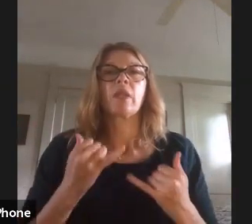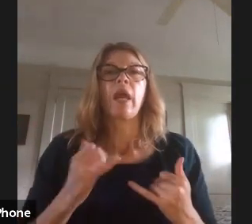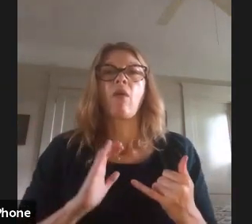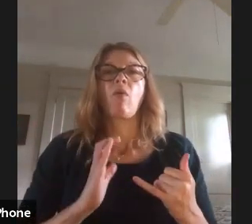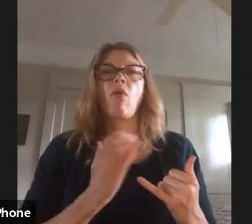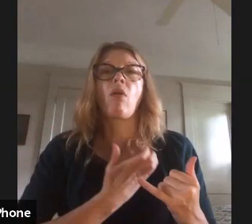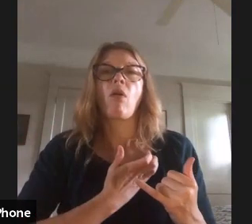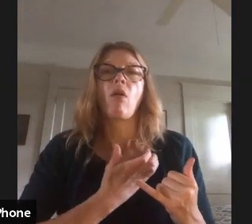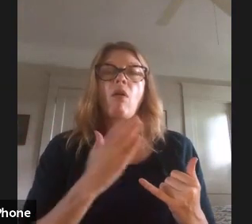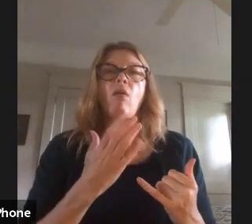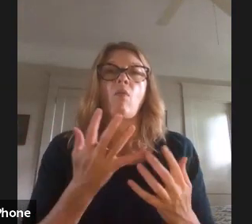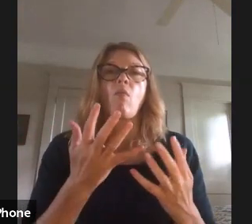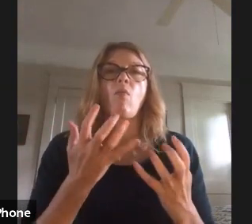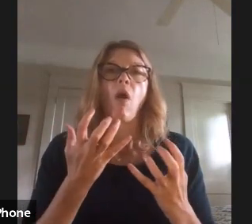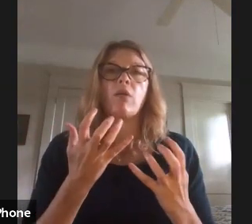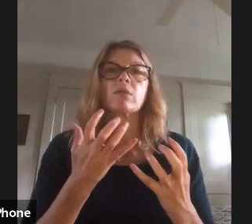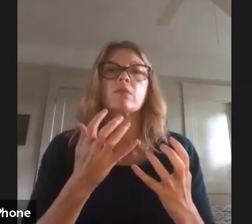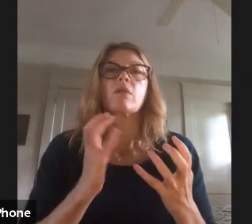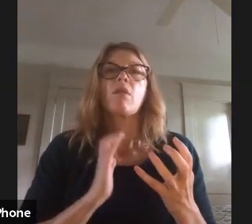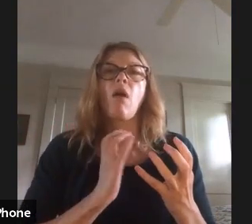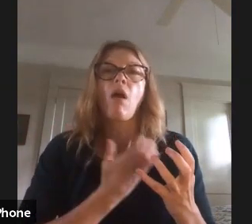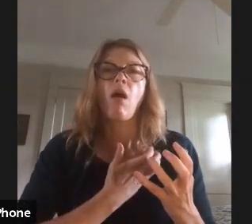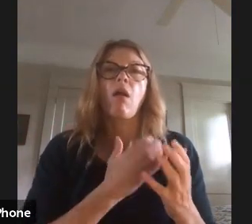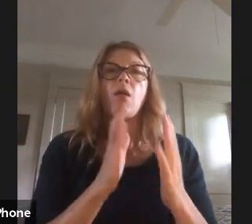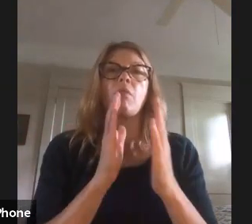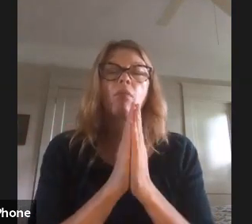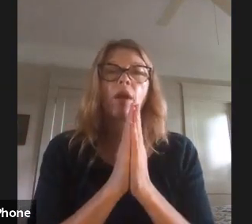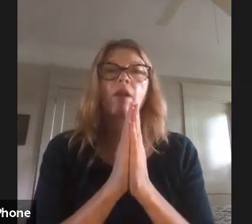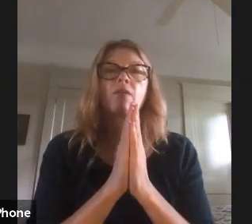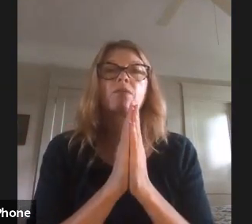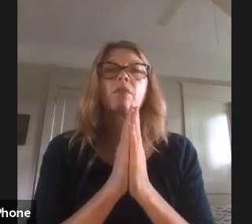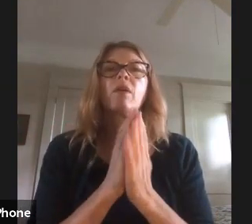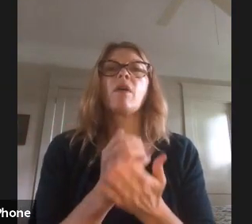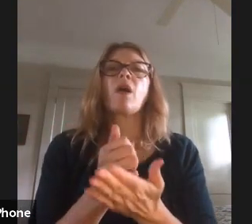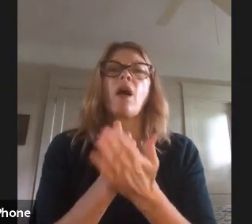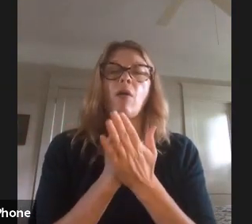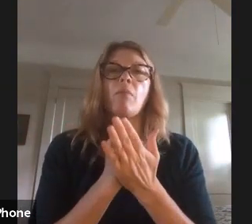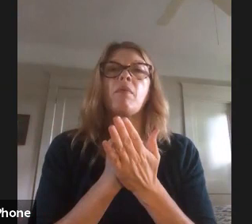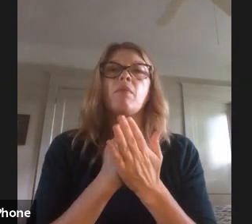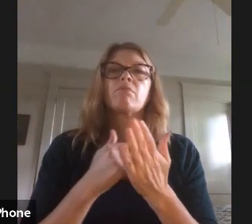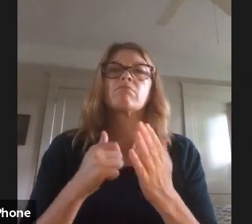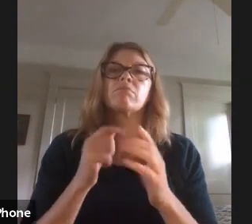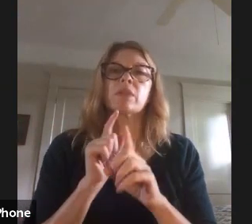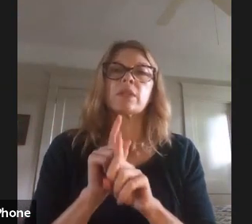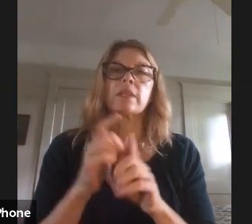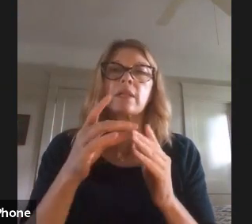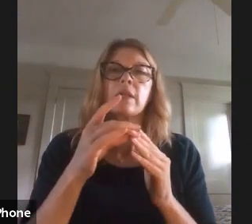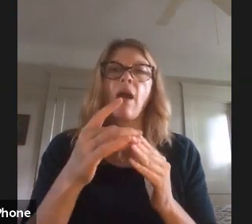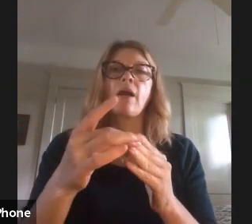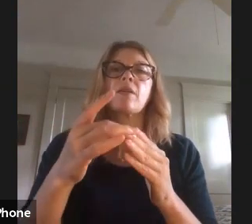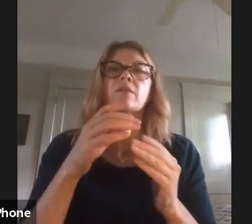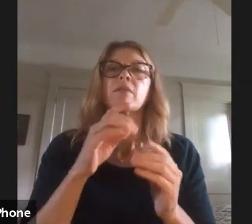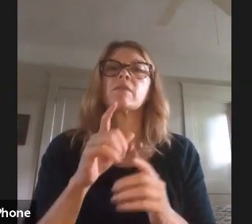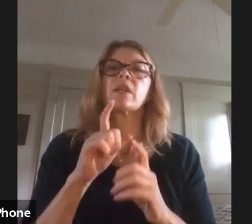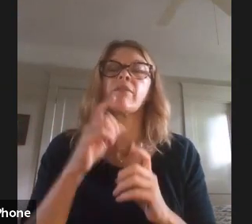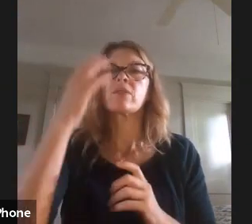and petitions as may be best for us, granting us in this world knowledge of your truth, and in the age